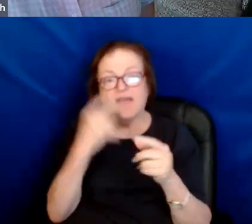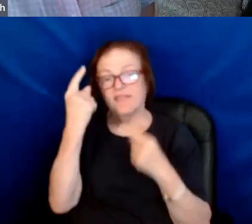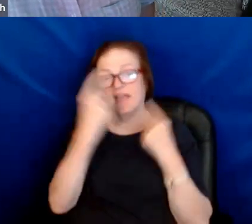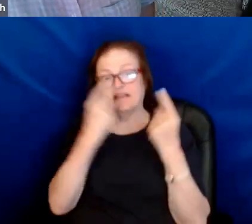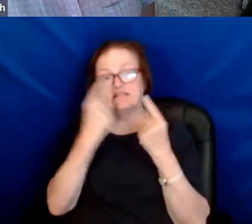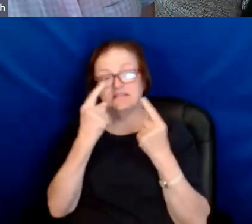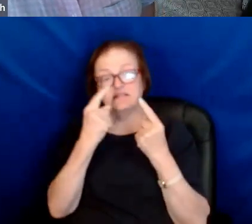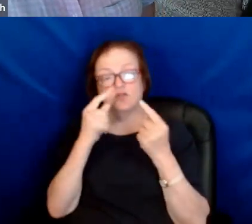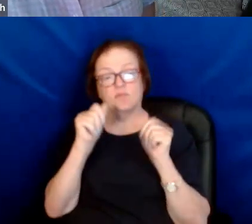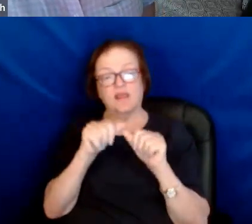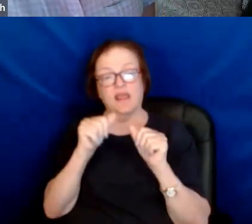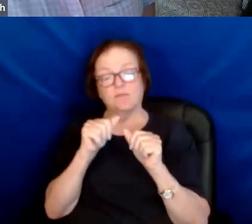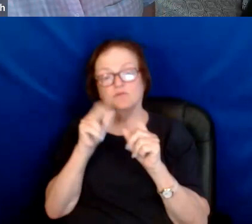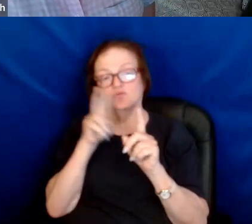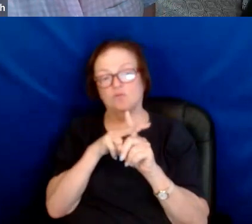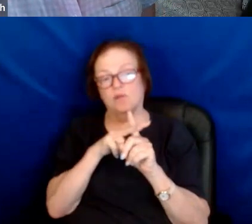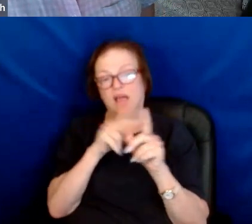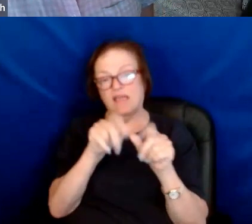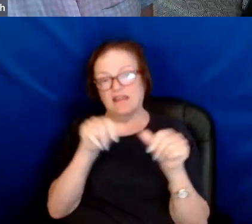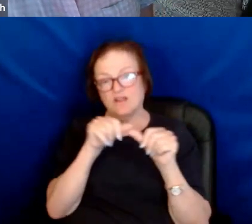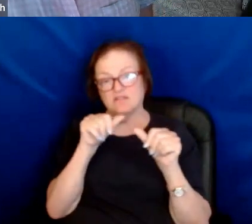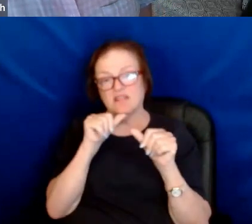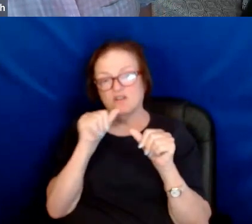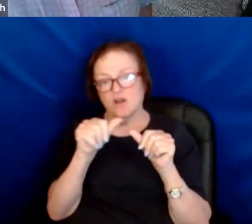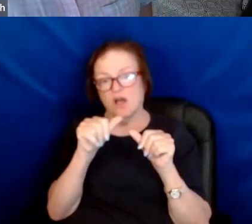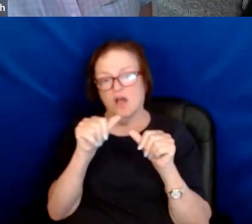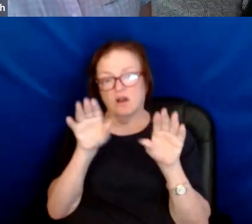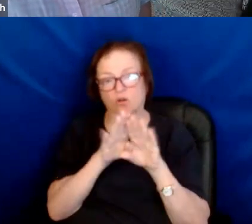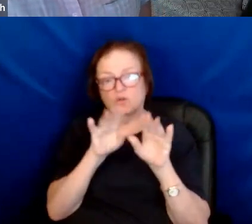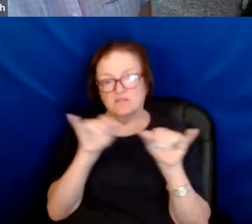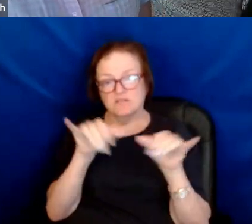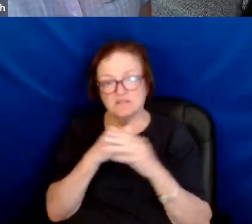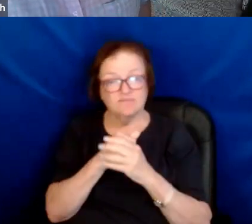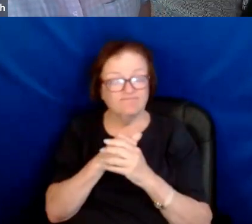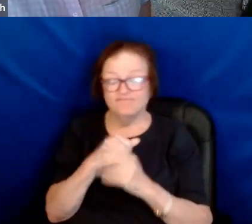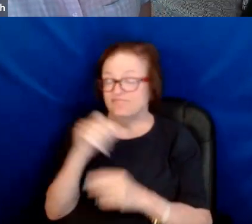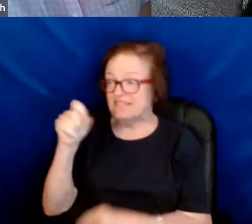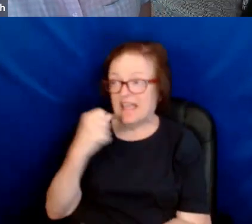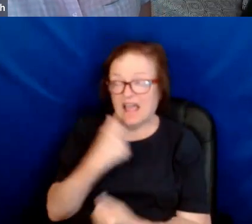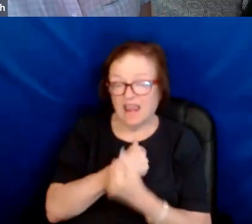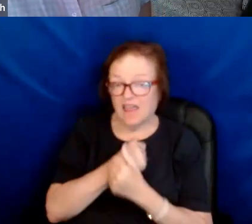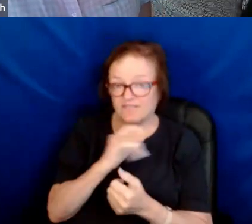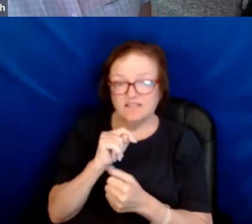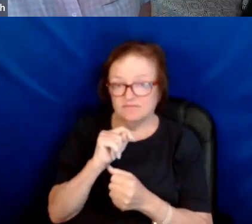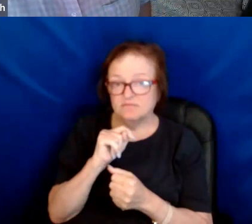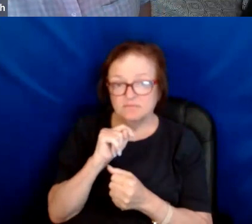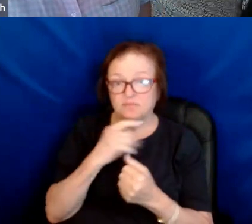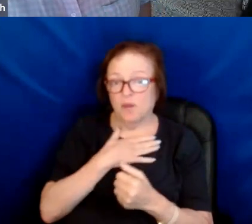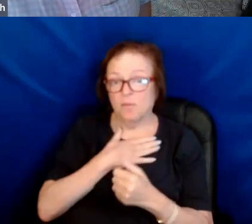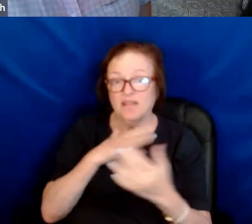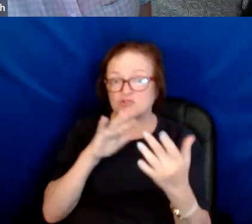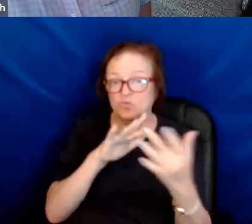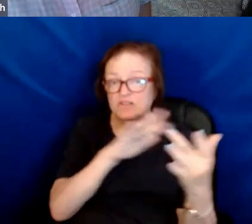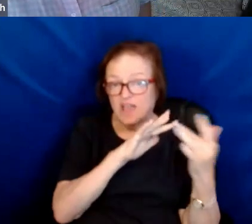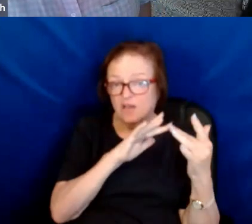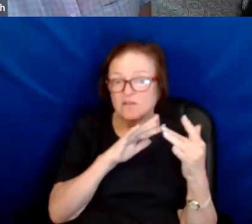being able to apply it in areas that are not closed systems, Right. I love it. Yeah, please reach out. I think that's such important